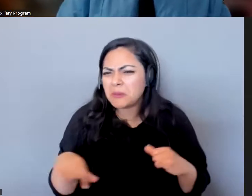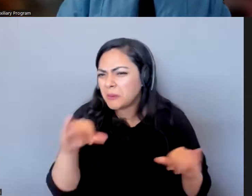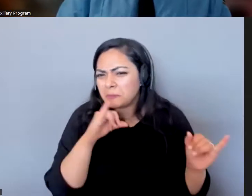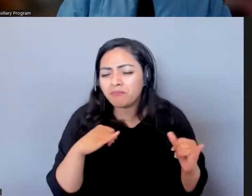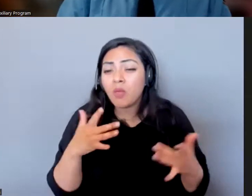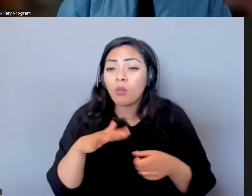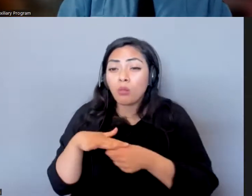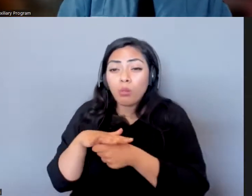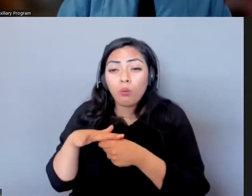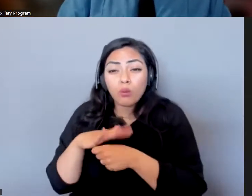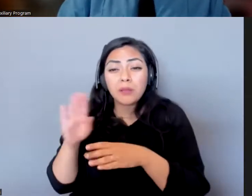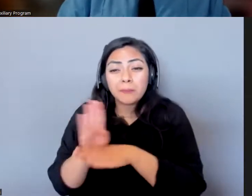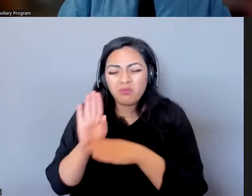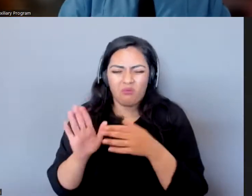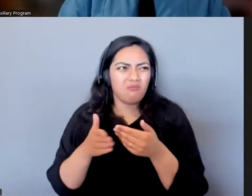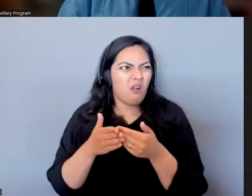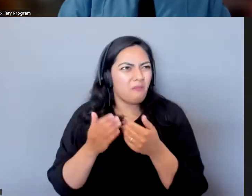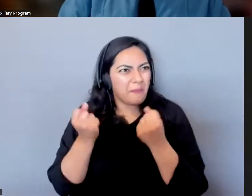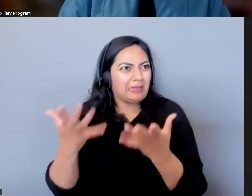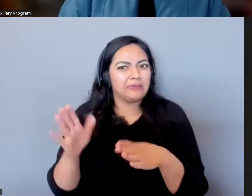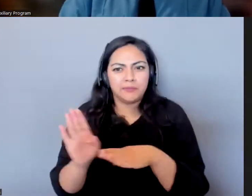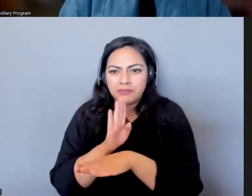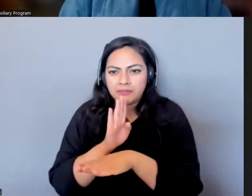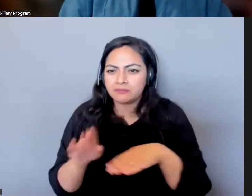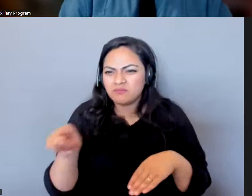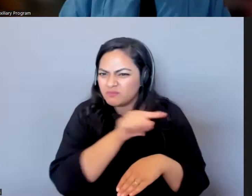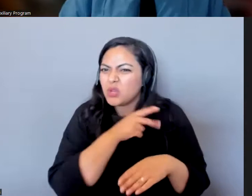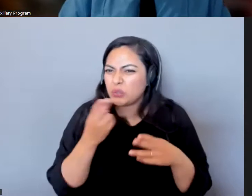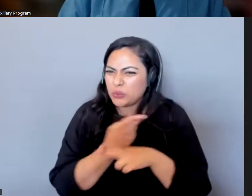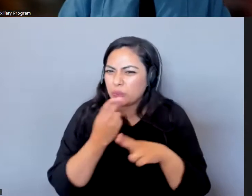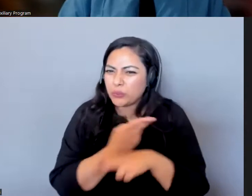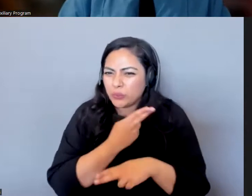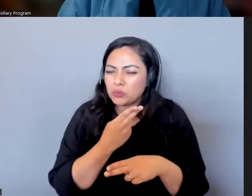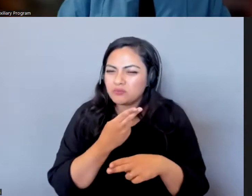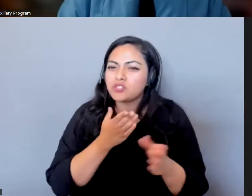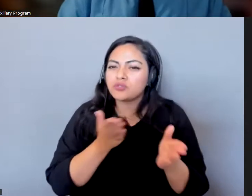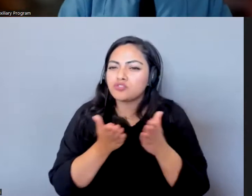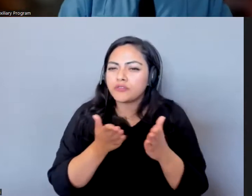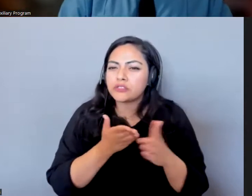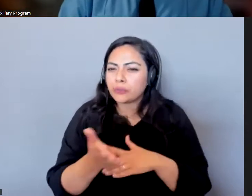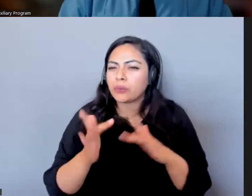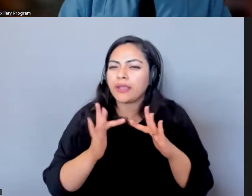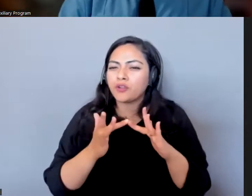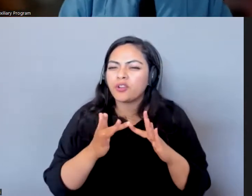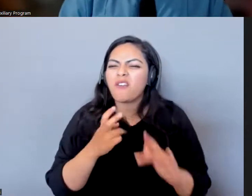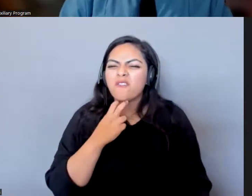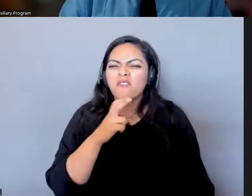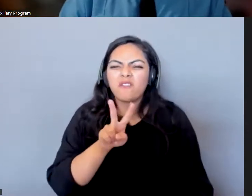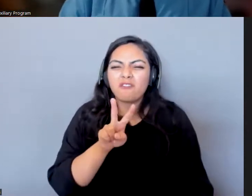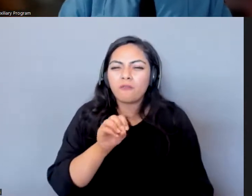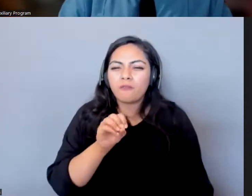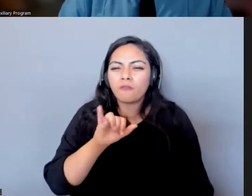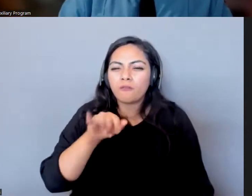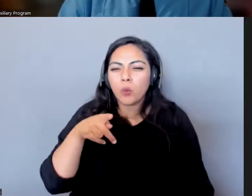Local businesses, or almost all businesses, use a service over the internet, which is called voice over IP. It's essentially a phone over the internet.